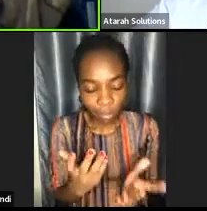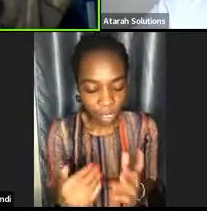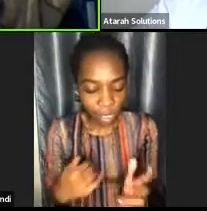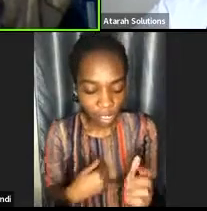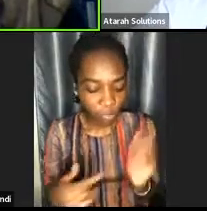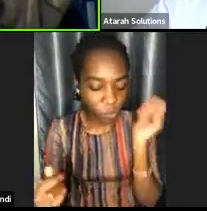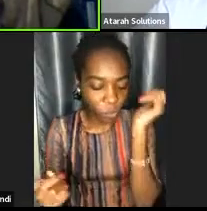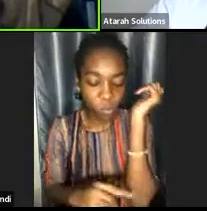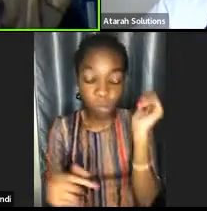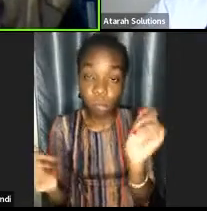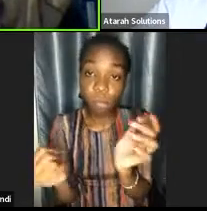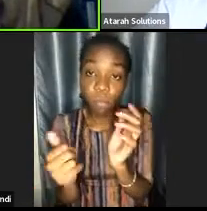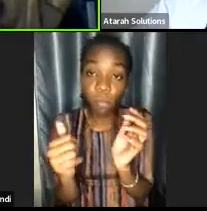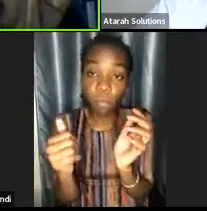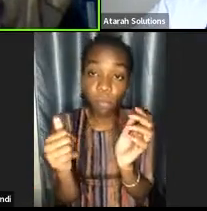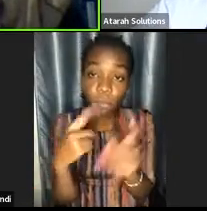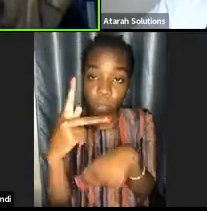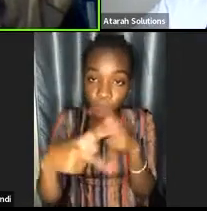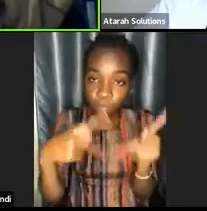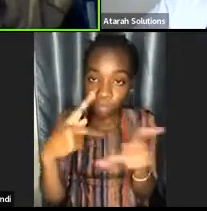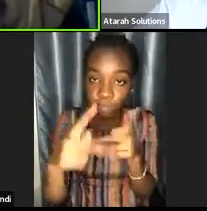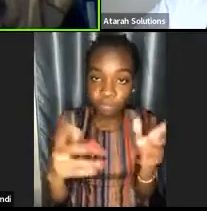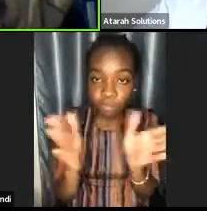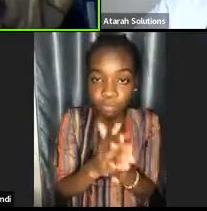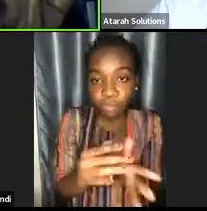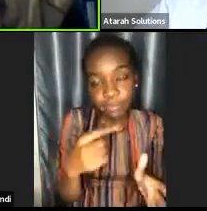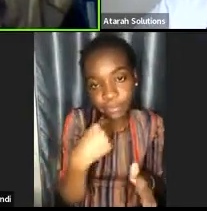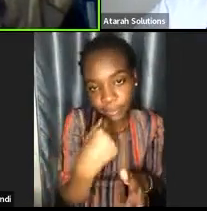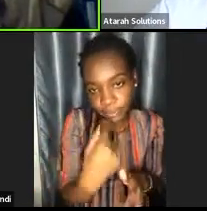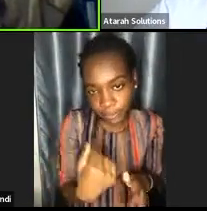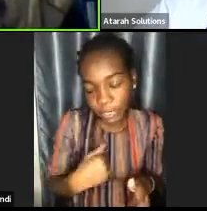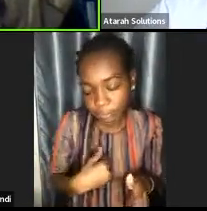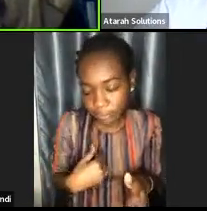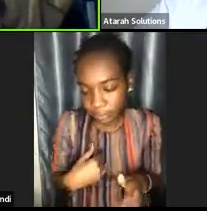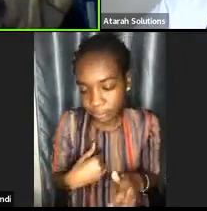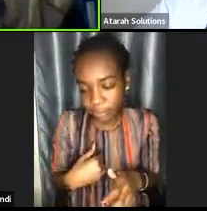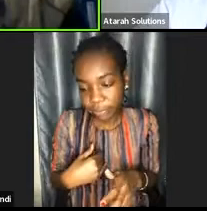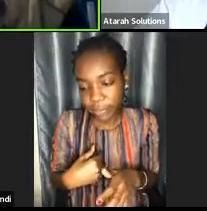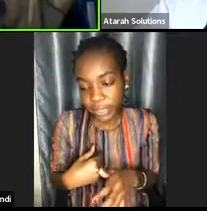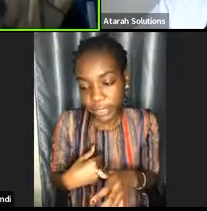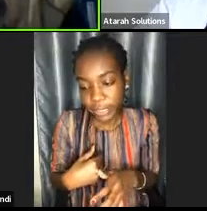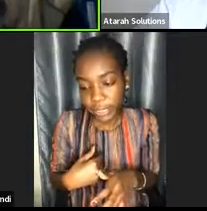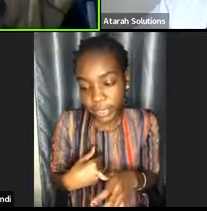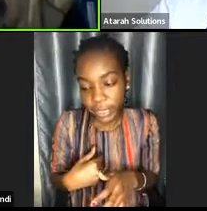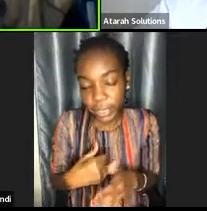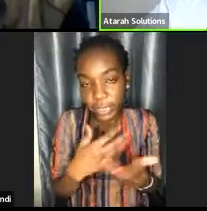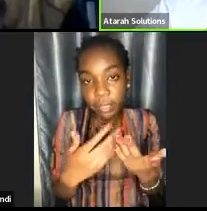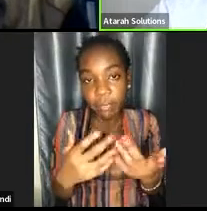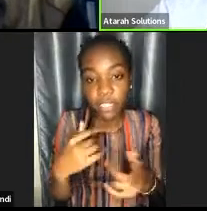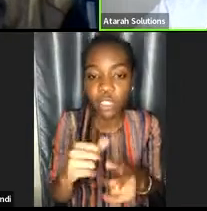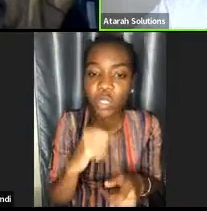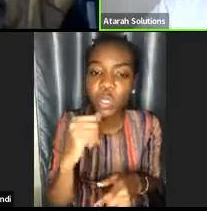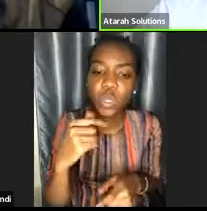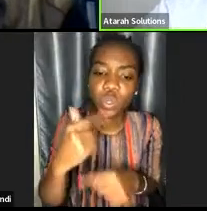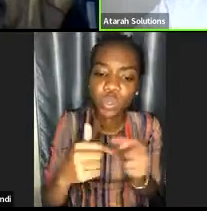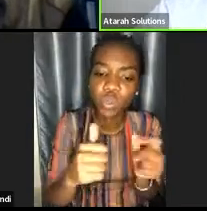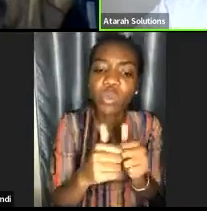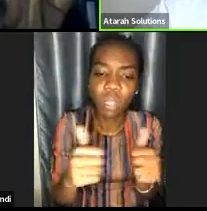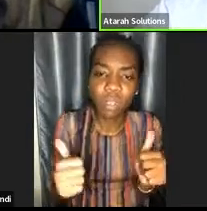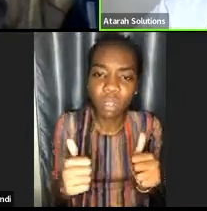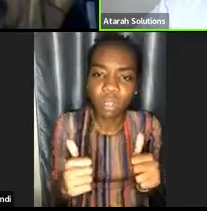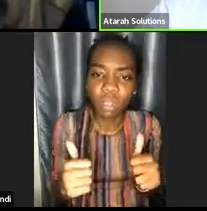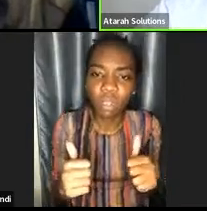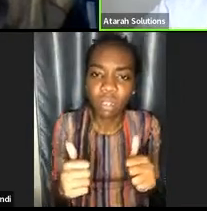process and you're saying that they feel that it's not going right, they it's feel not it's being unfair. fair to them.